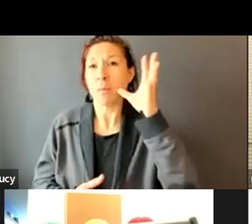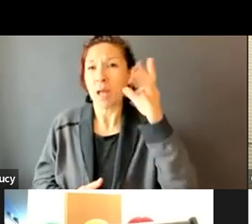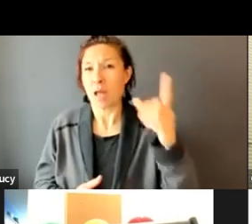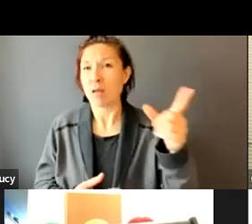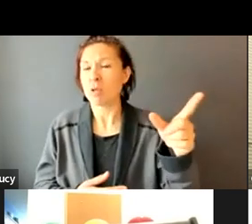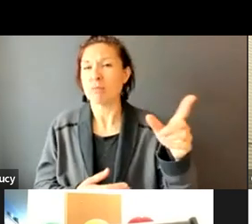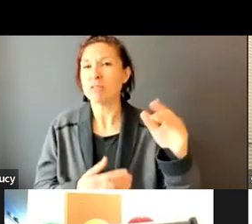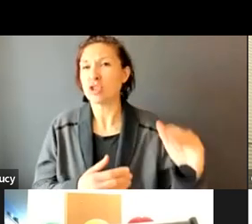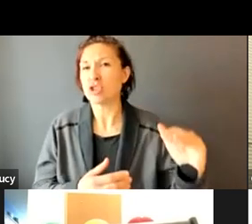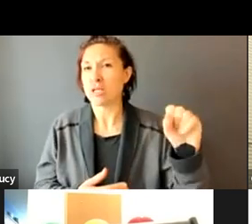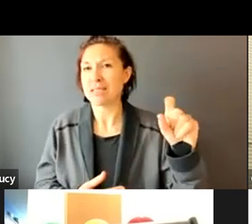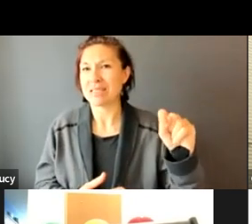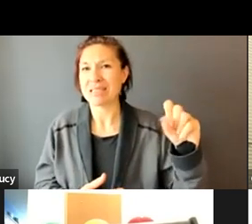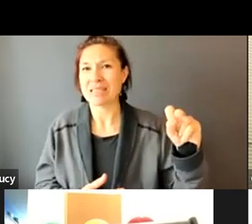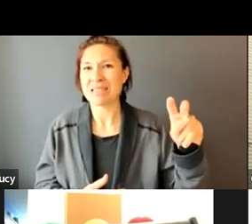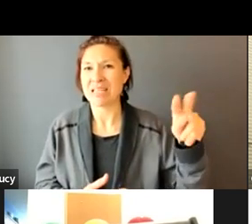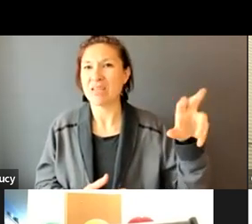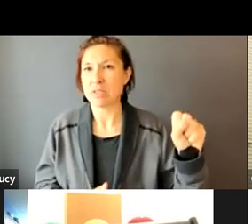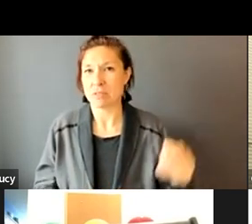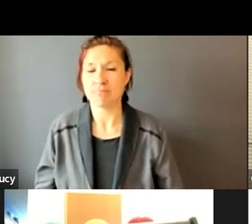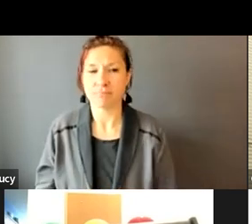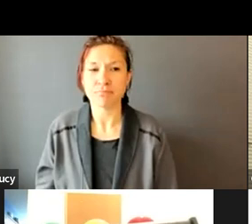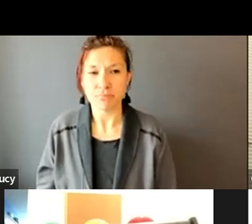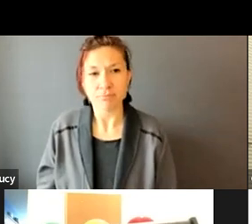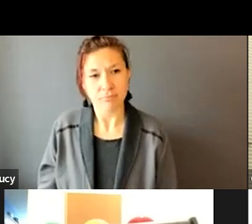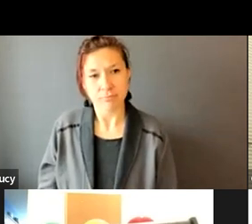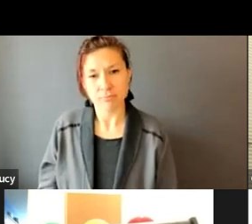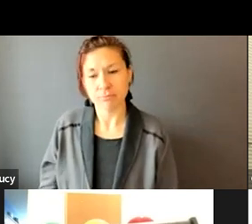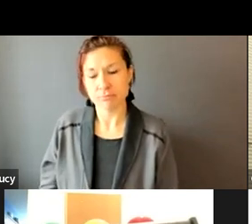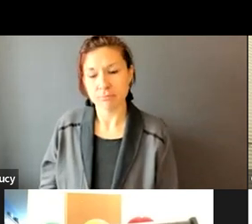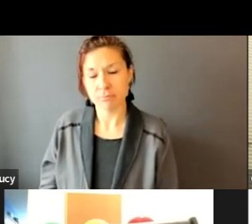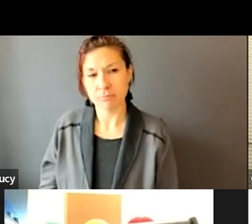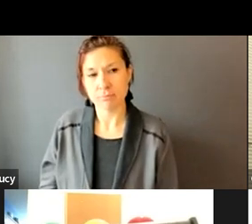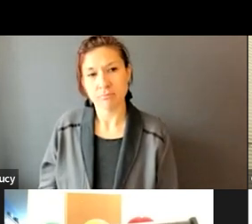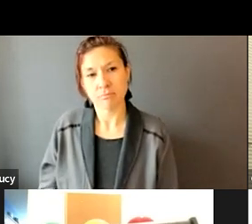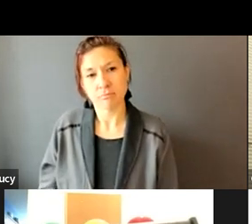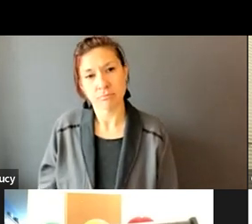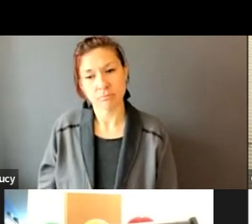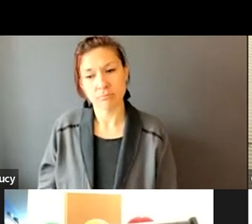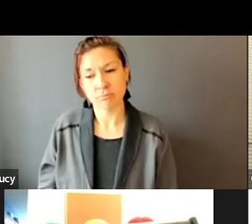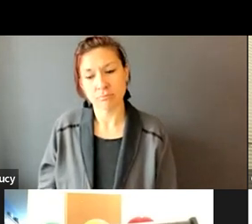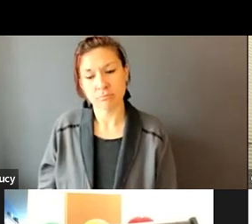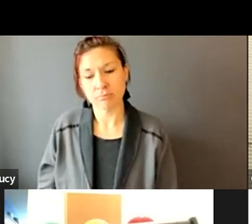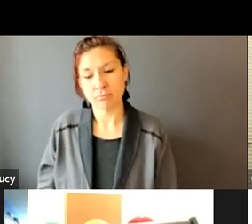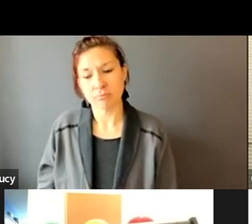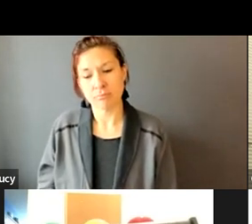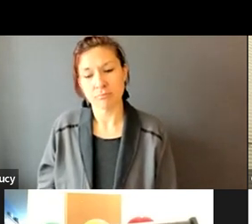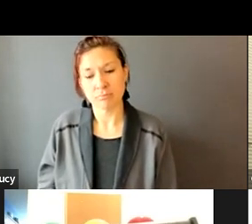my name is piedad Munoz and I'm part of the group of Saint Stevens